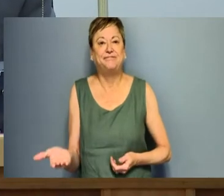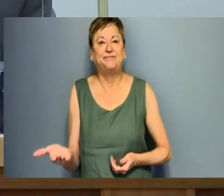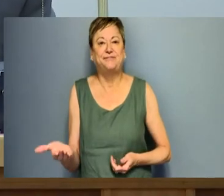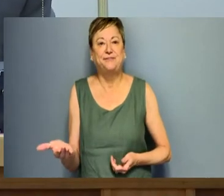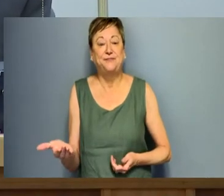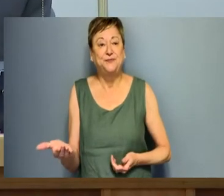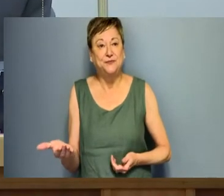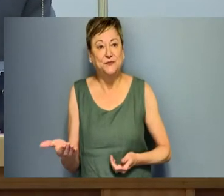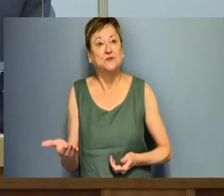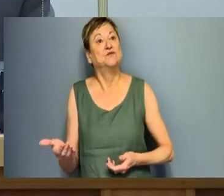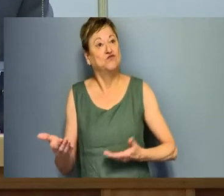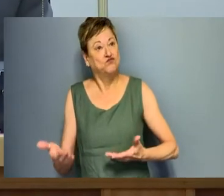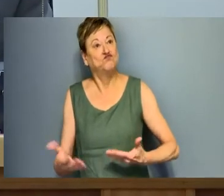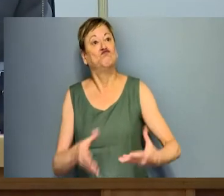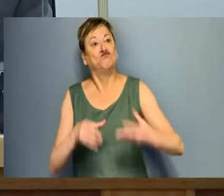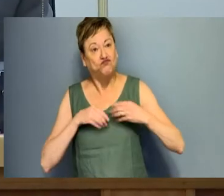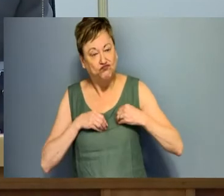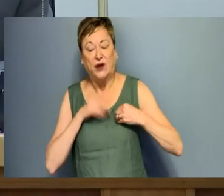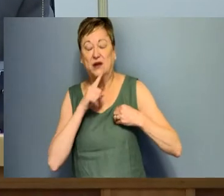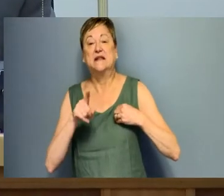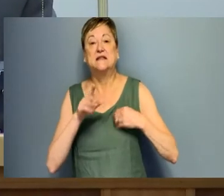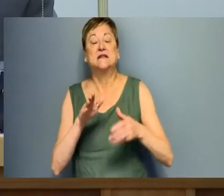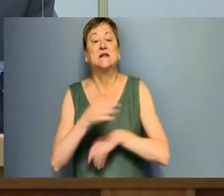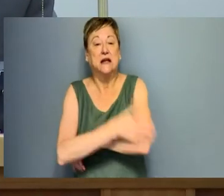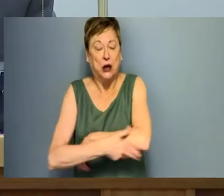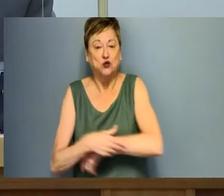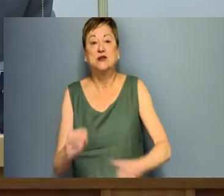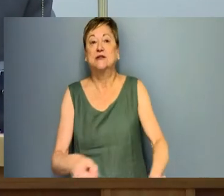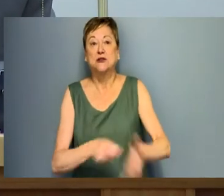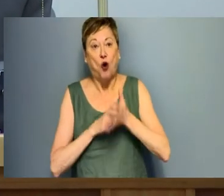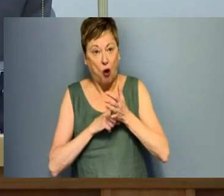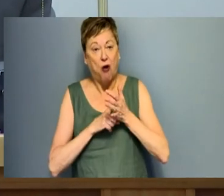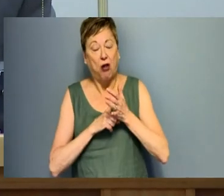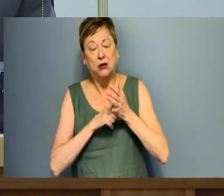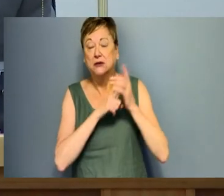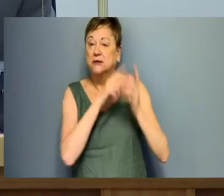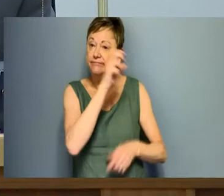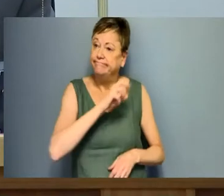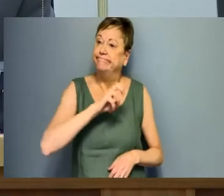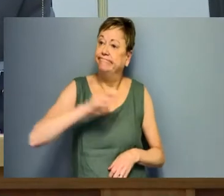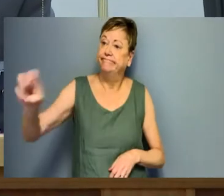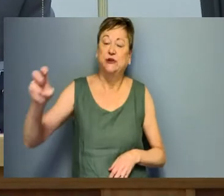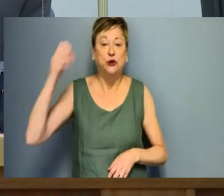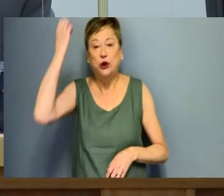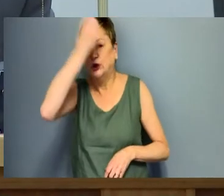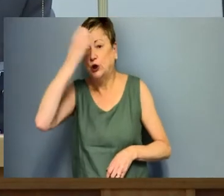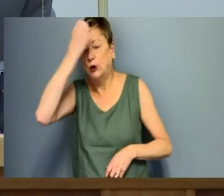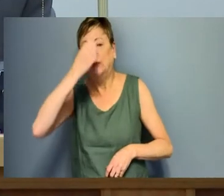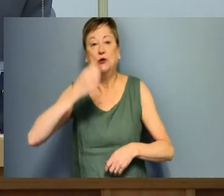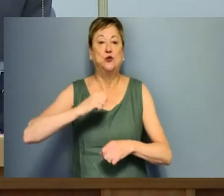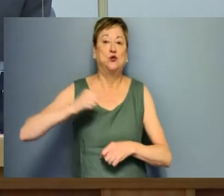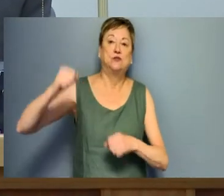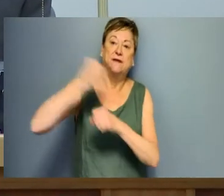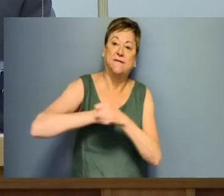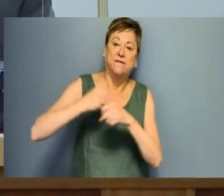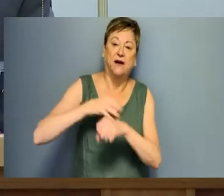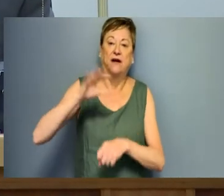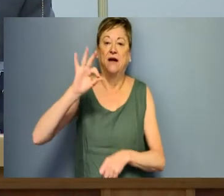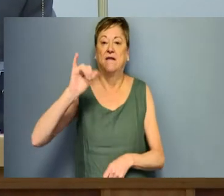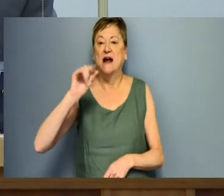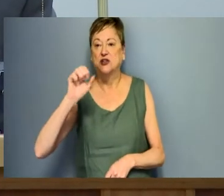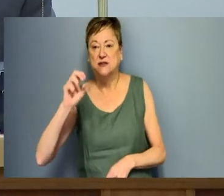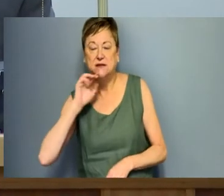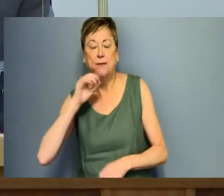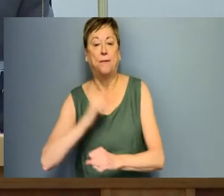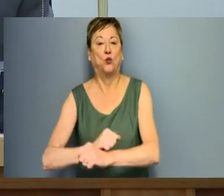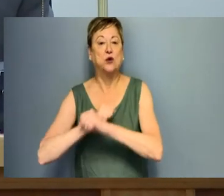answered the call of his country, went to Europe to fight fascism and protect democracy, lost his